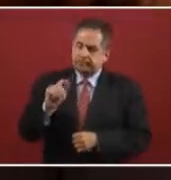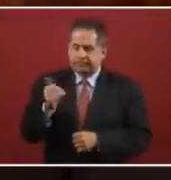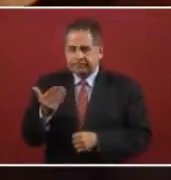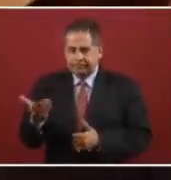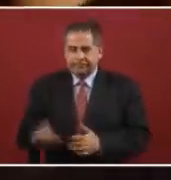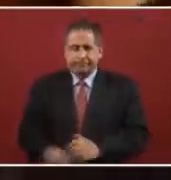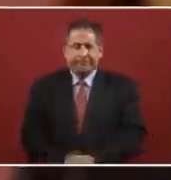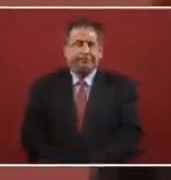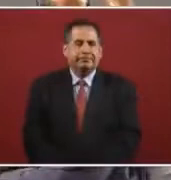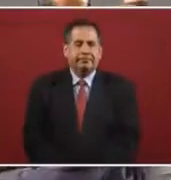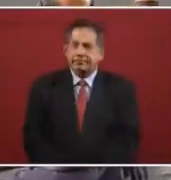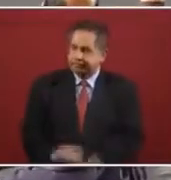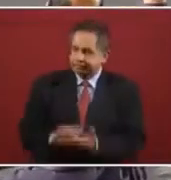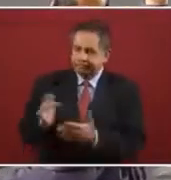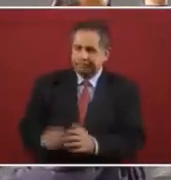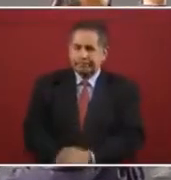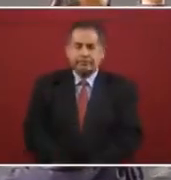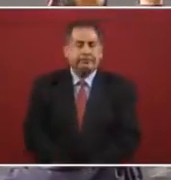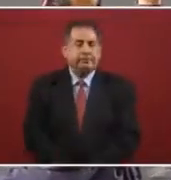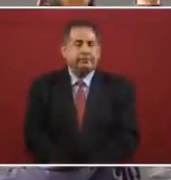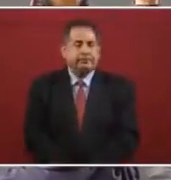And they call her Leti.